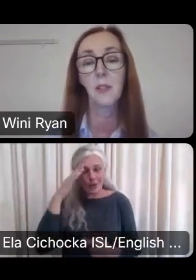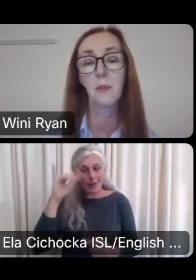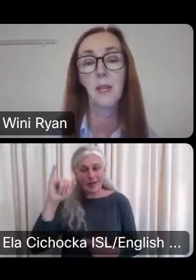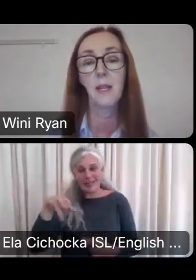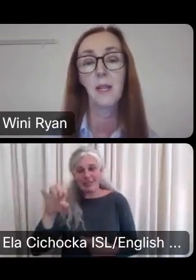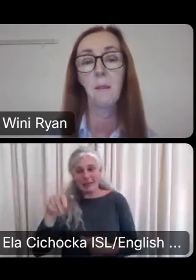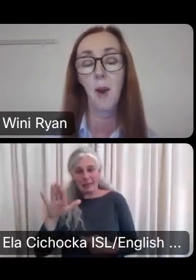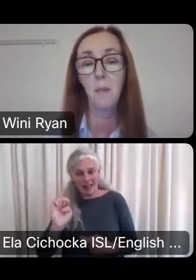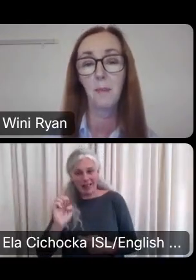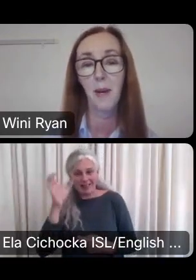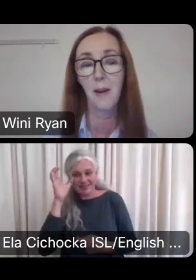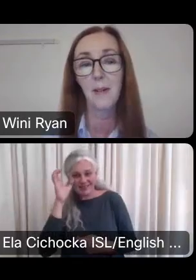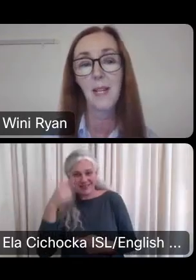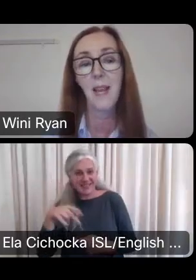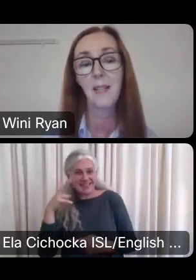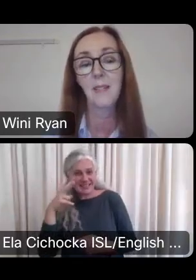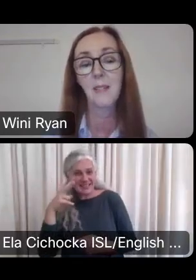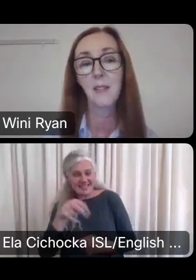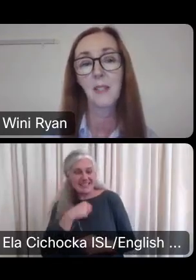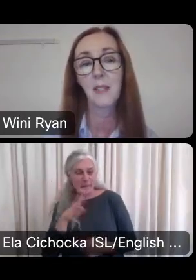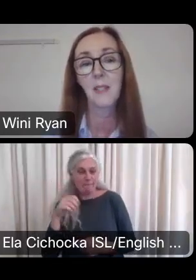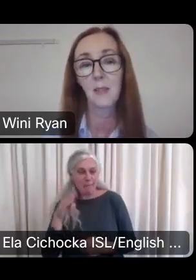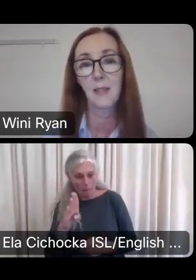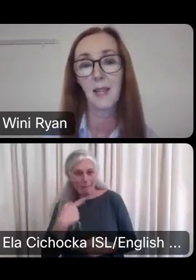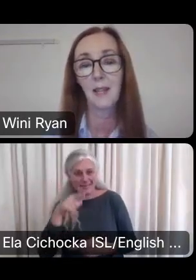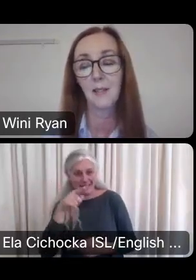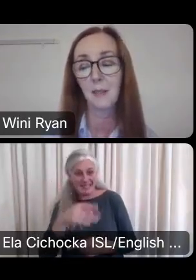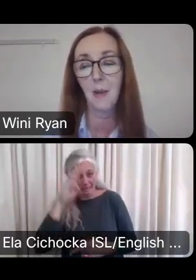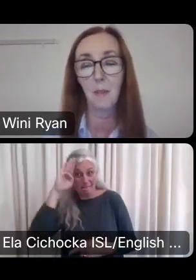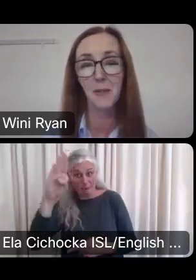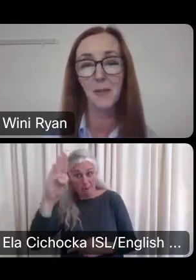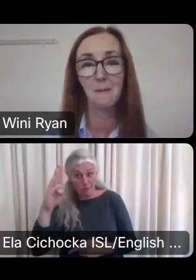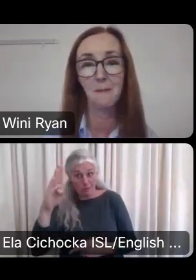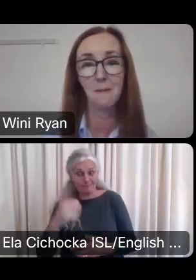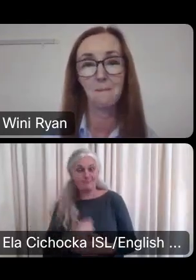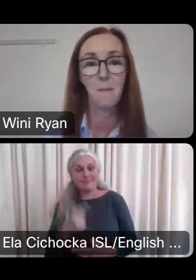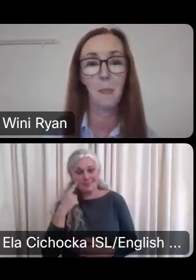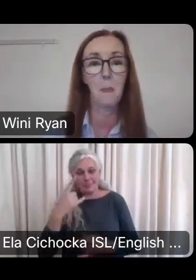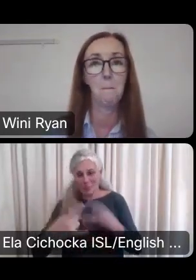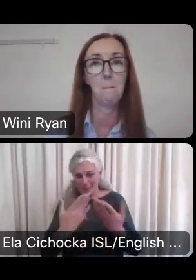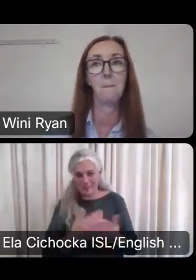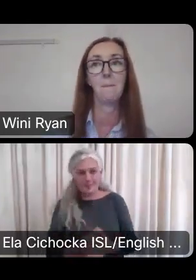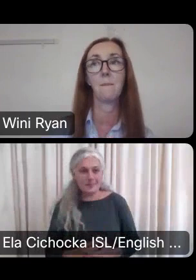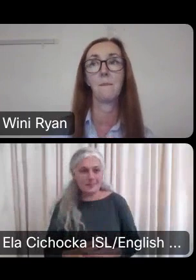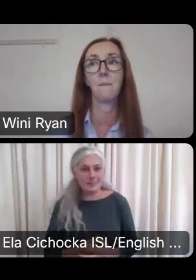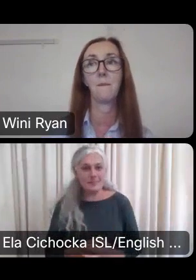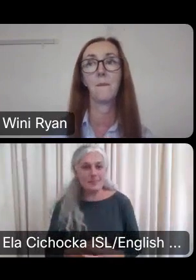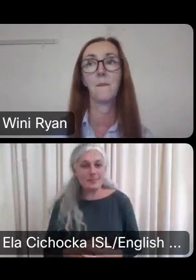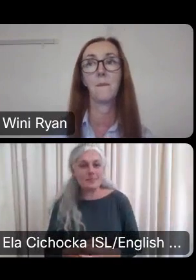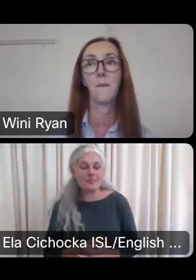see on screen Bob Parr, and this is his boss. Let's see what happens. Request claim on claim number